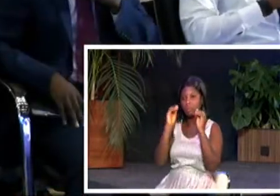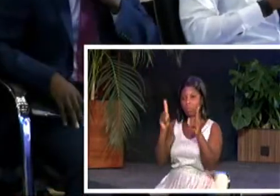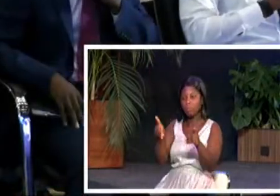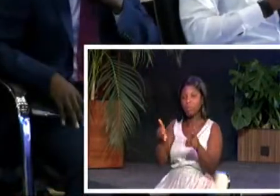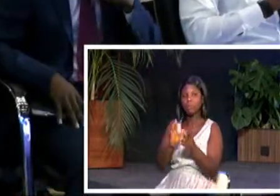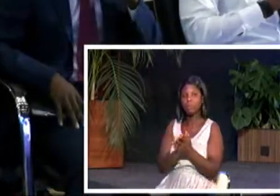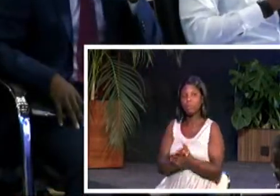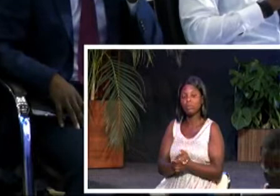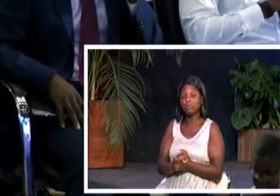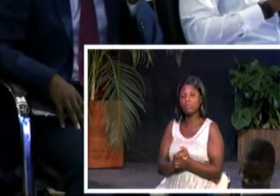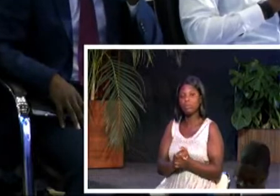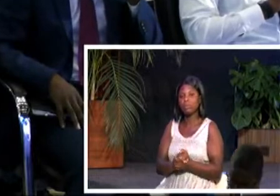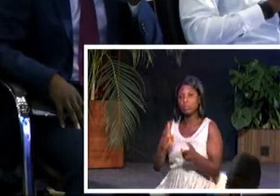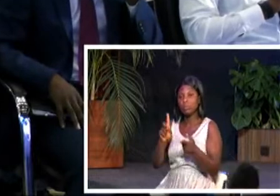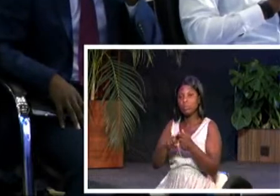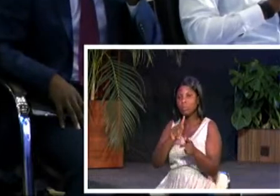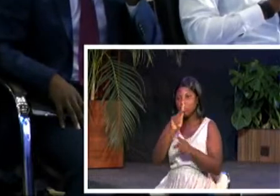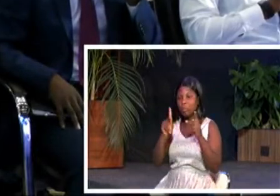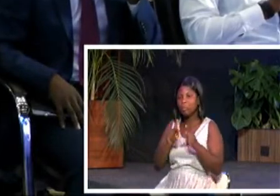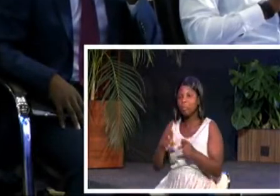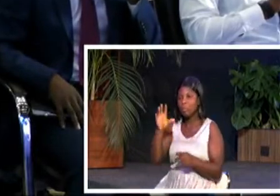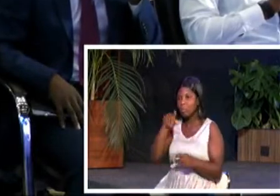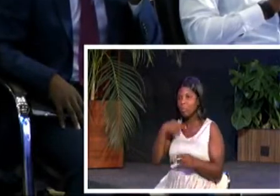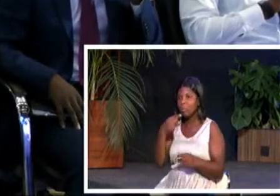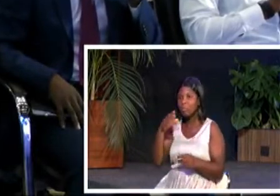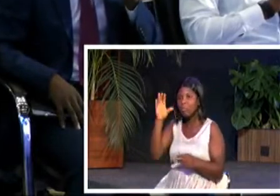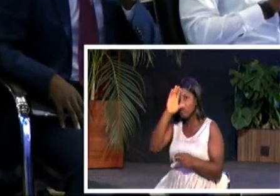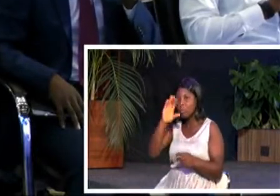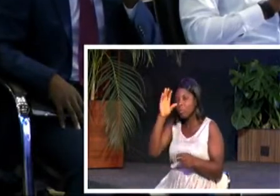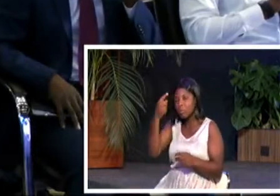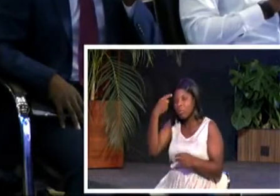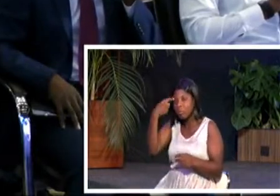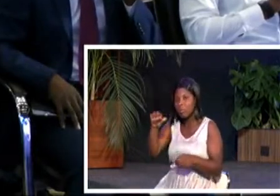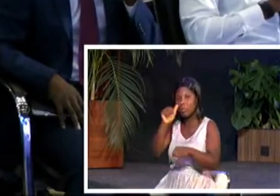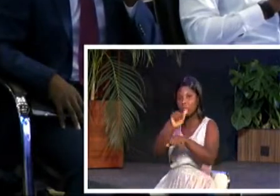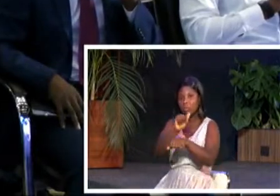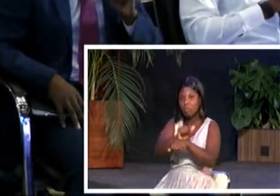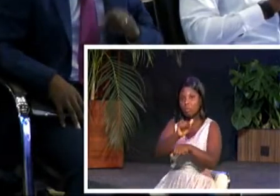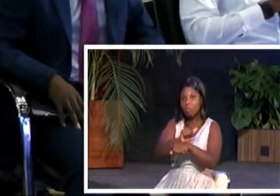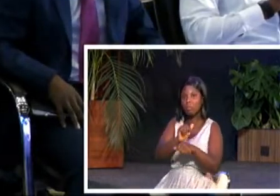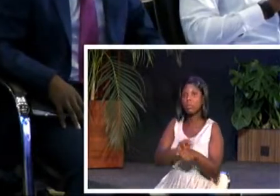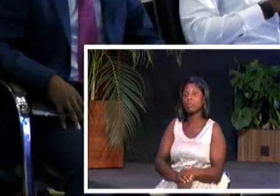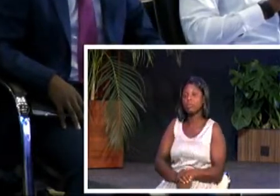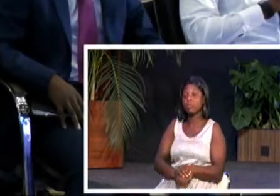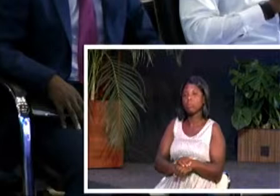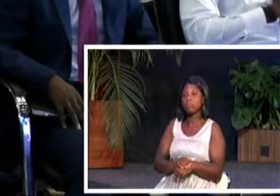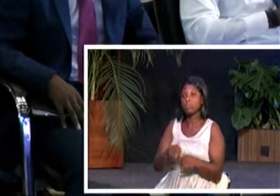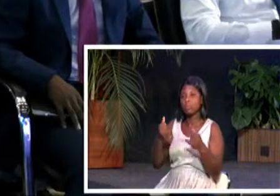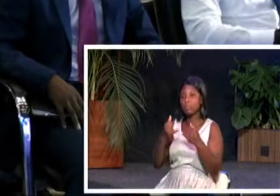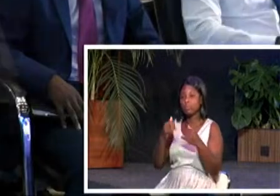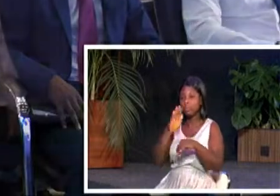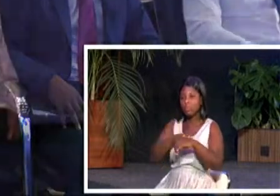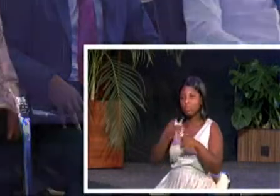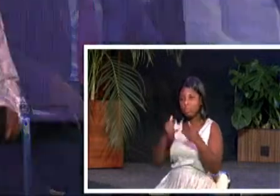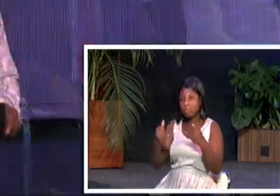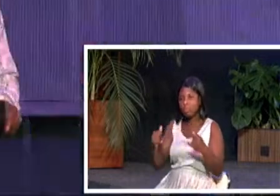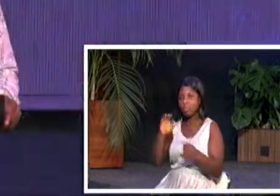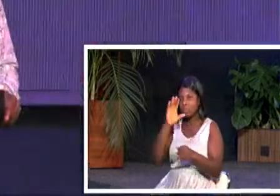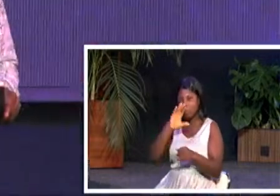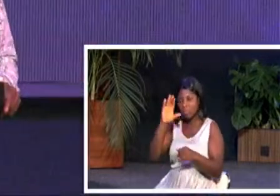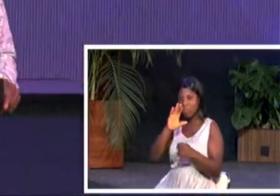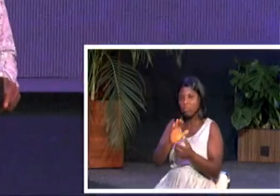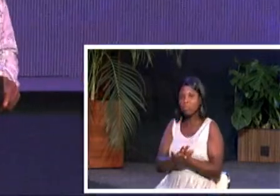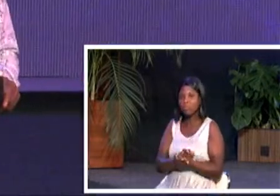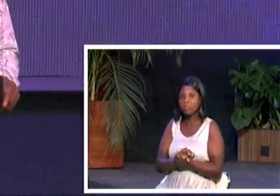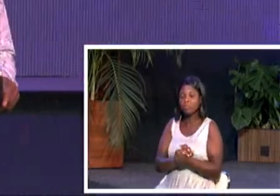to people who may be looking for a job. We'll have this conversation even more as we get into the